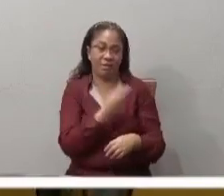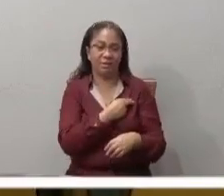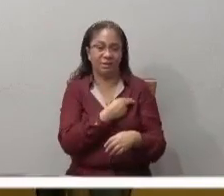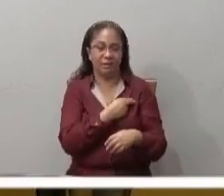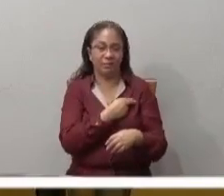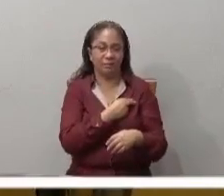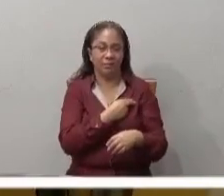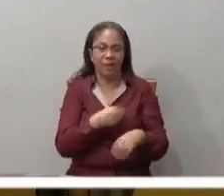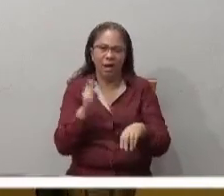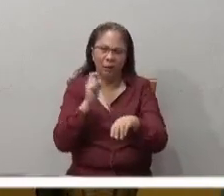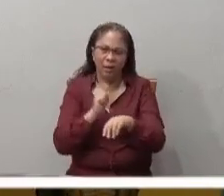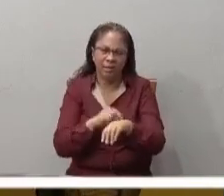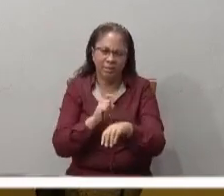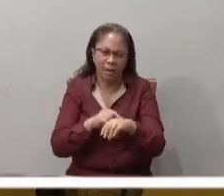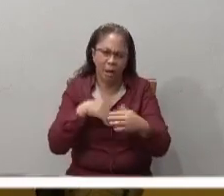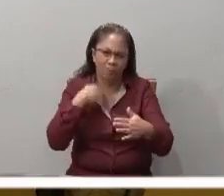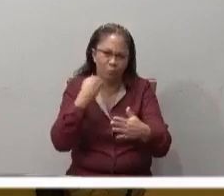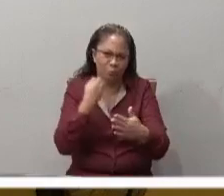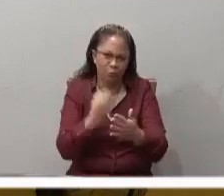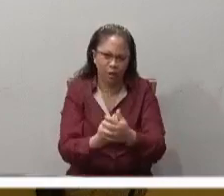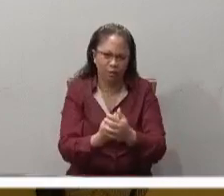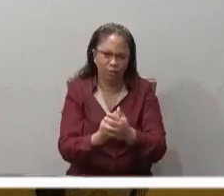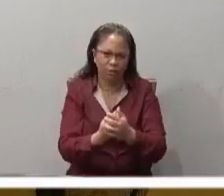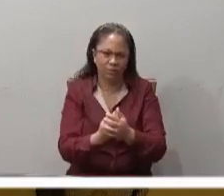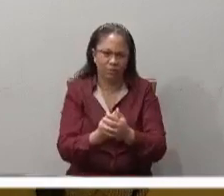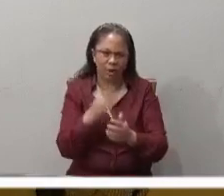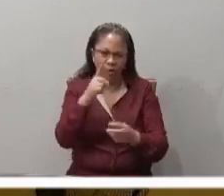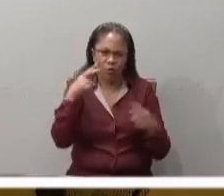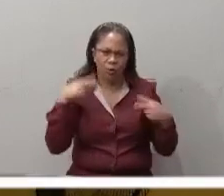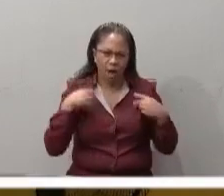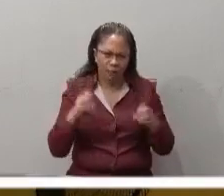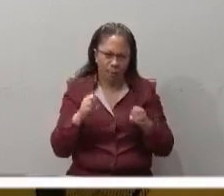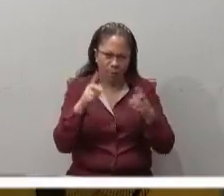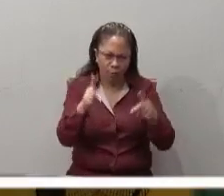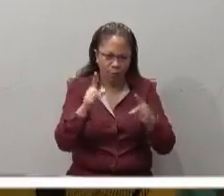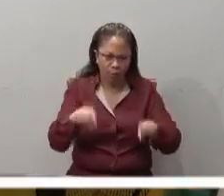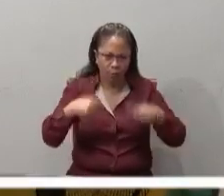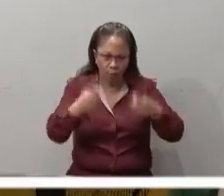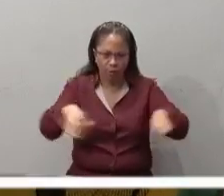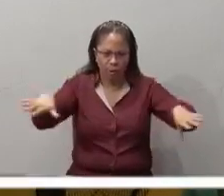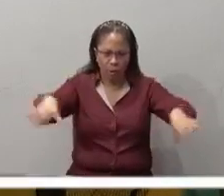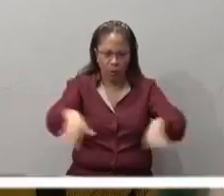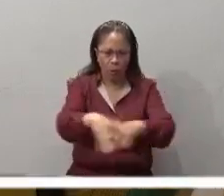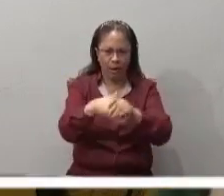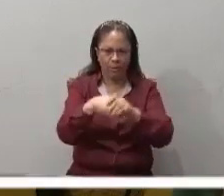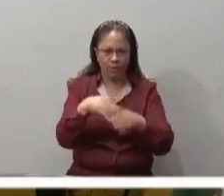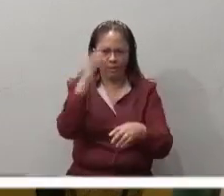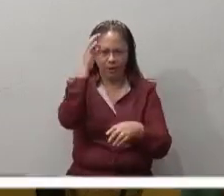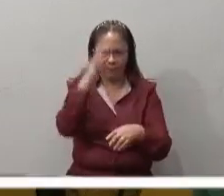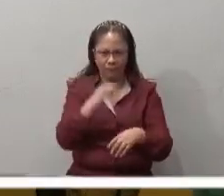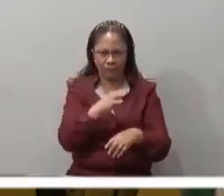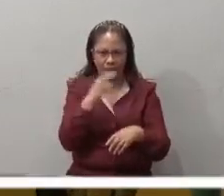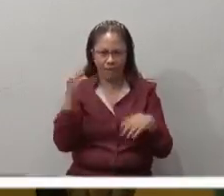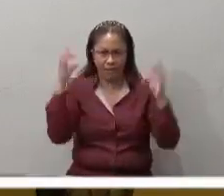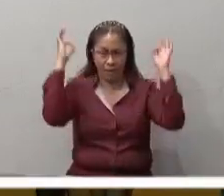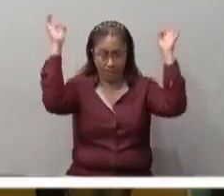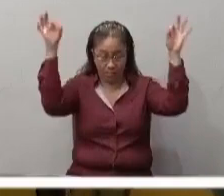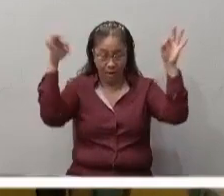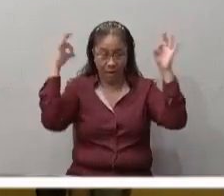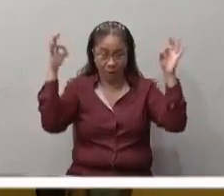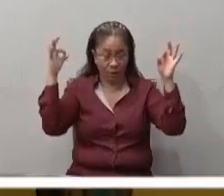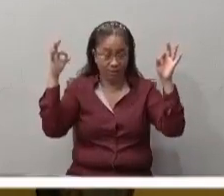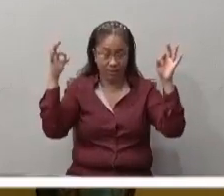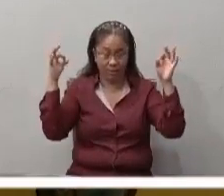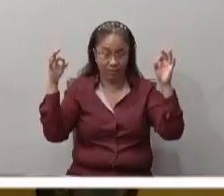the moment arises, and you have an opportunity to come to the banquet and experience the banquet in all